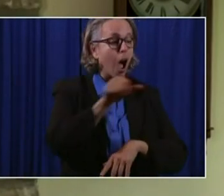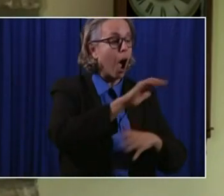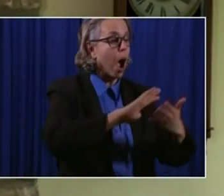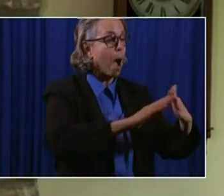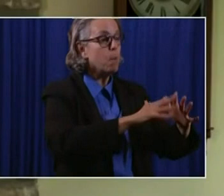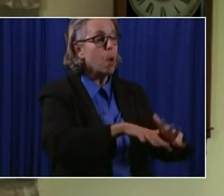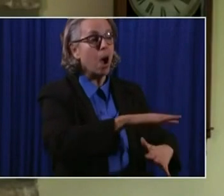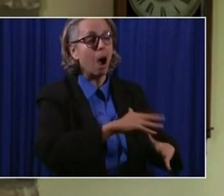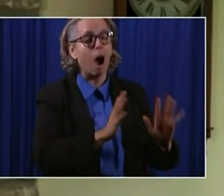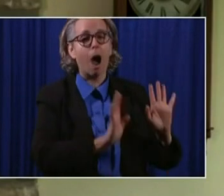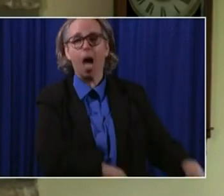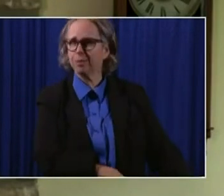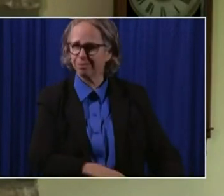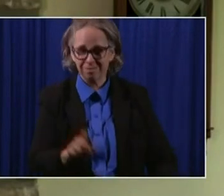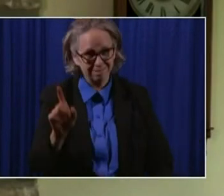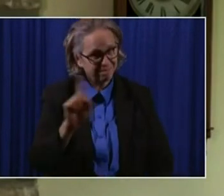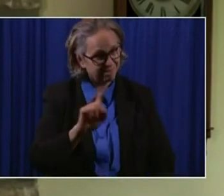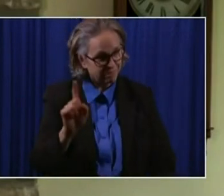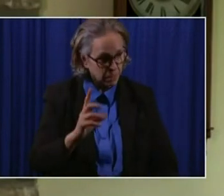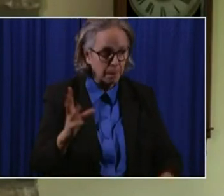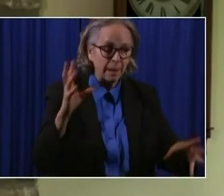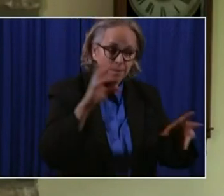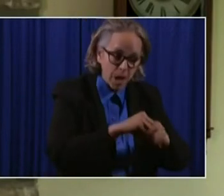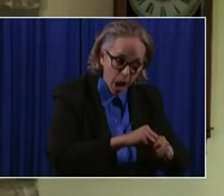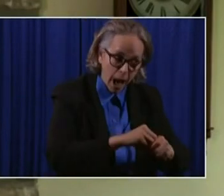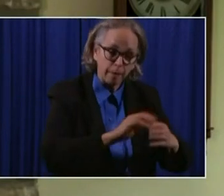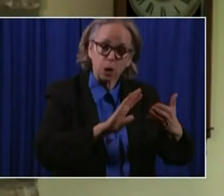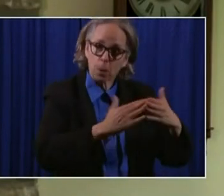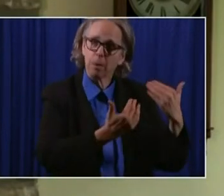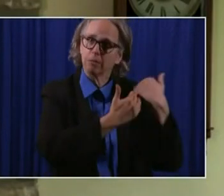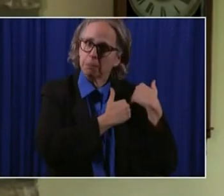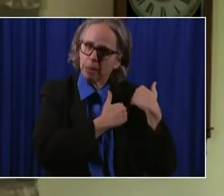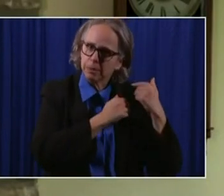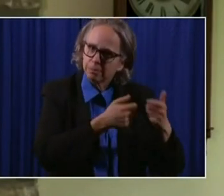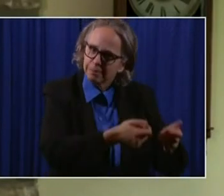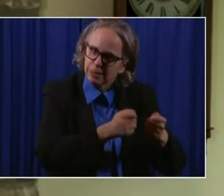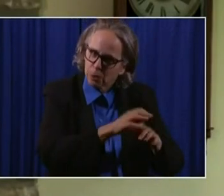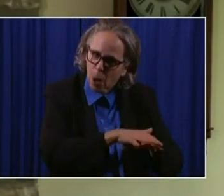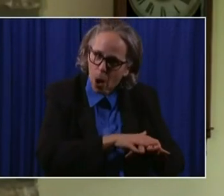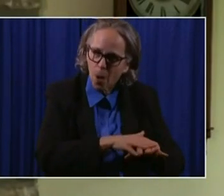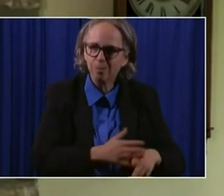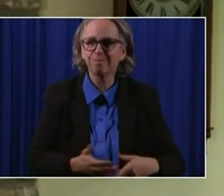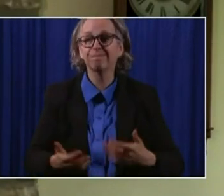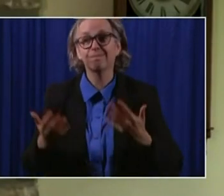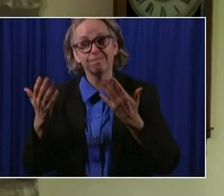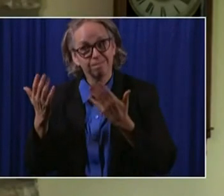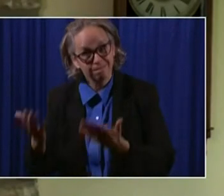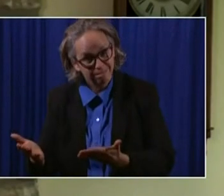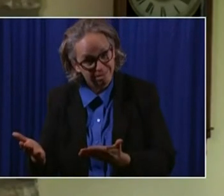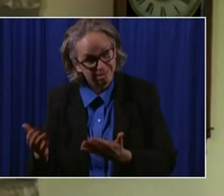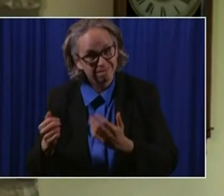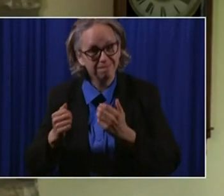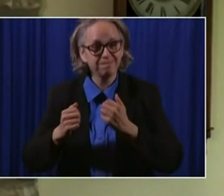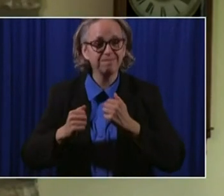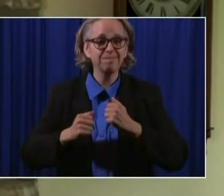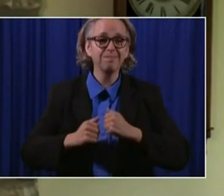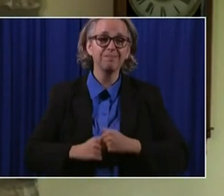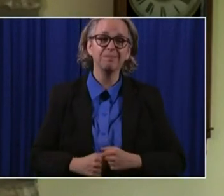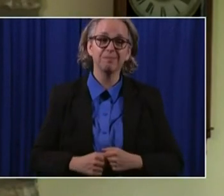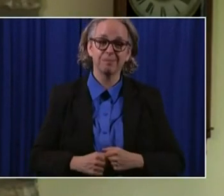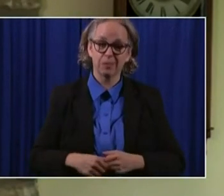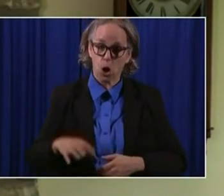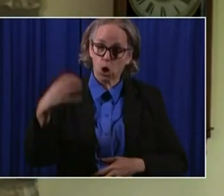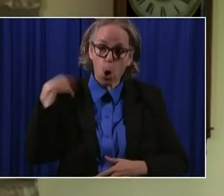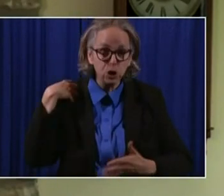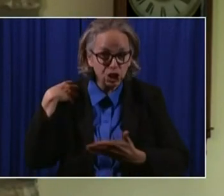play their sport. To the coaches, you in a normal year inspire, you